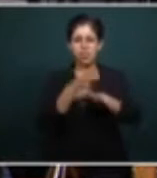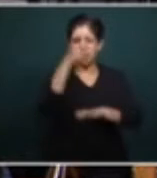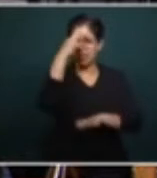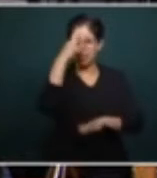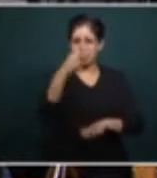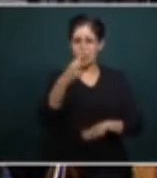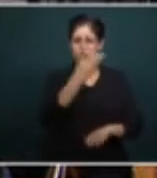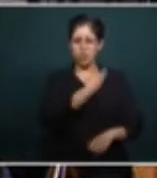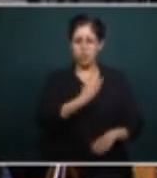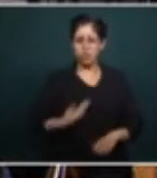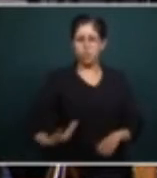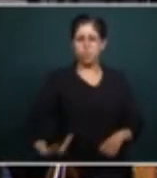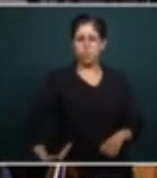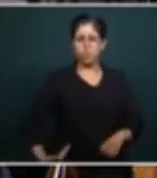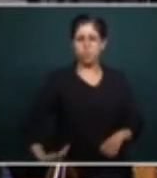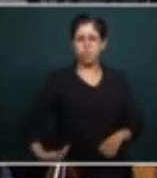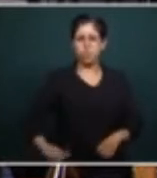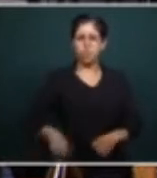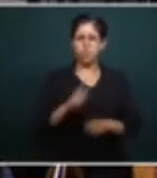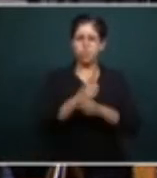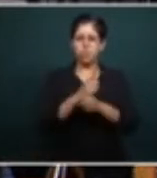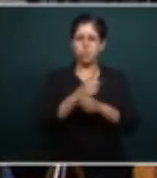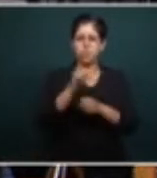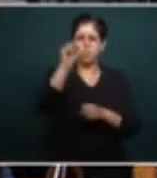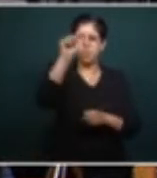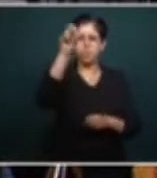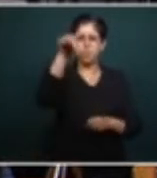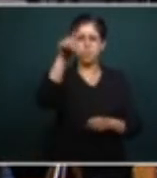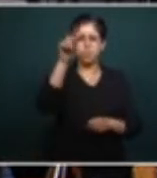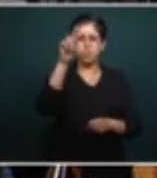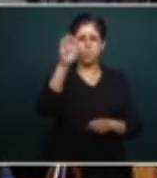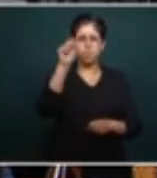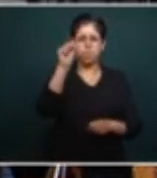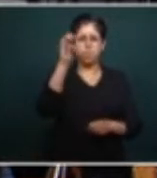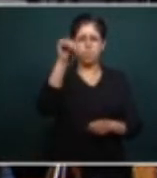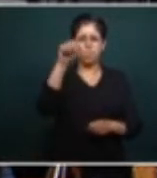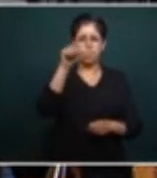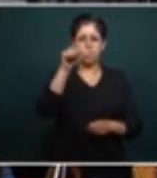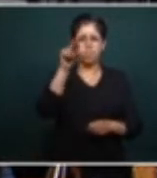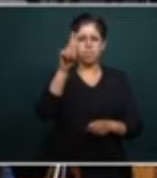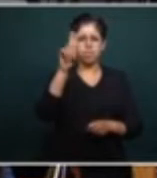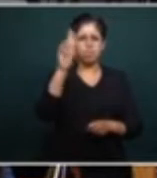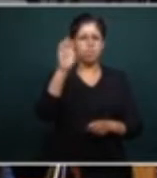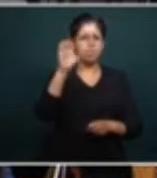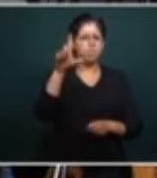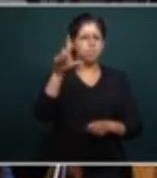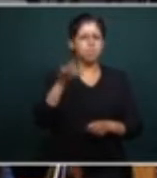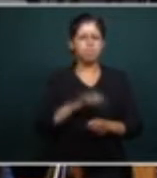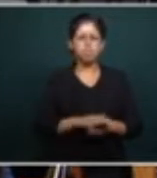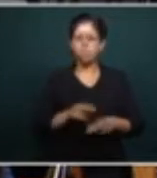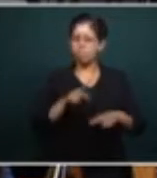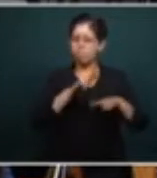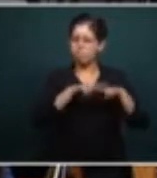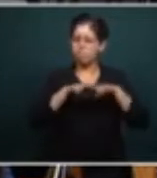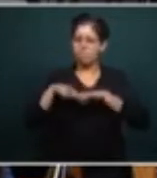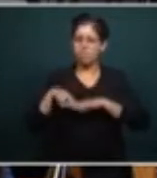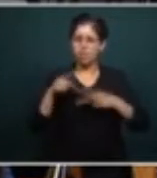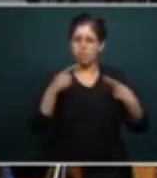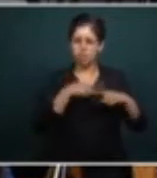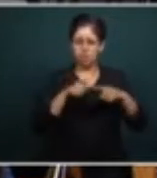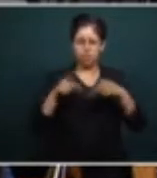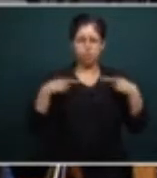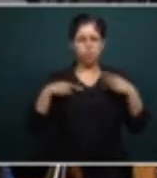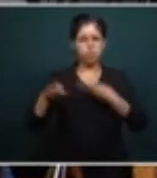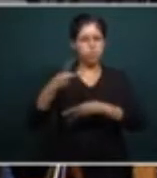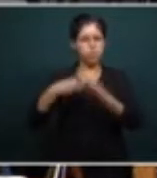So we want to give a cordial welcome to the people in the state of Mexico and the president and the people that are